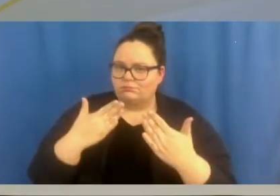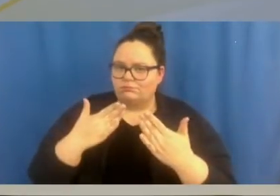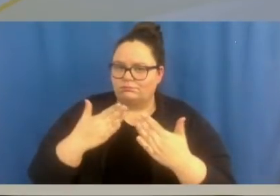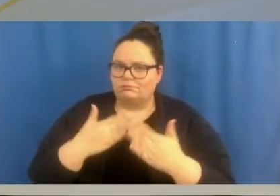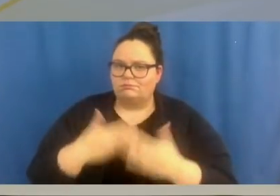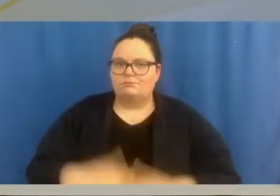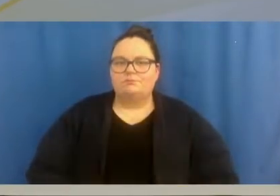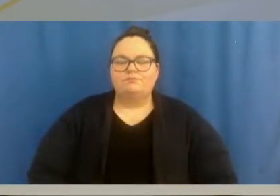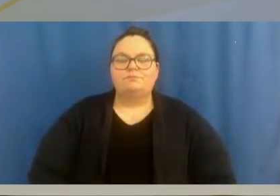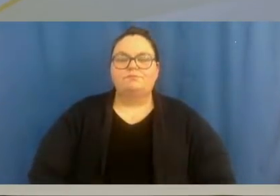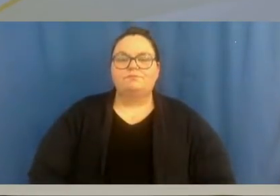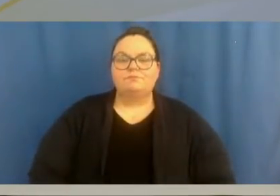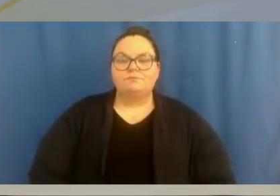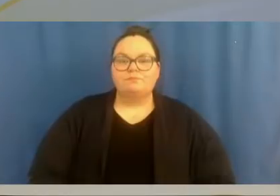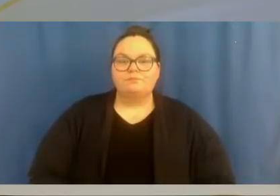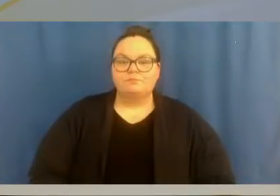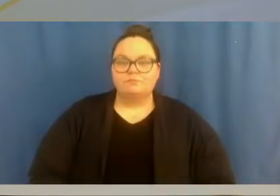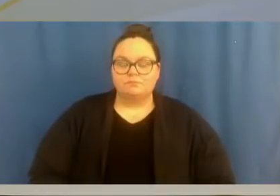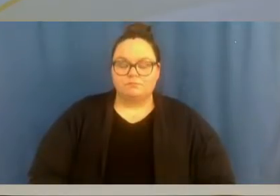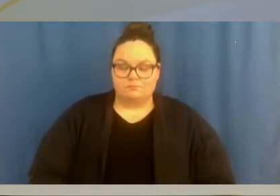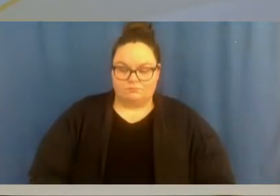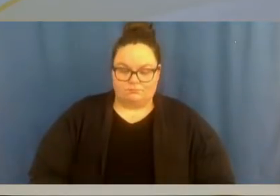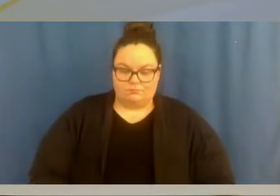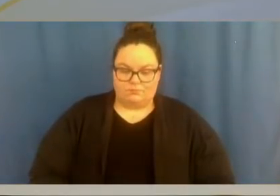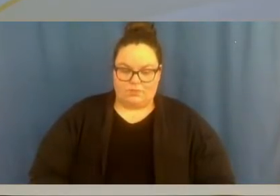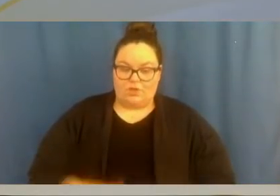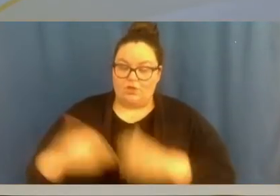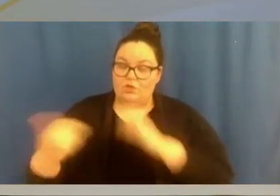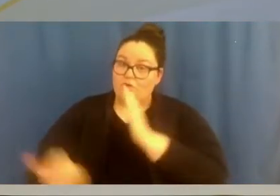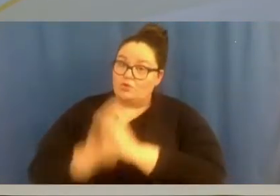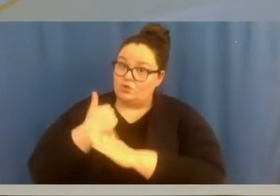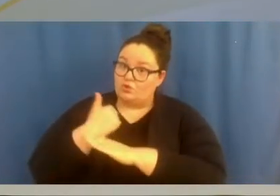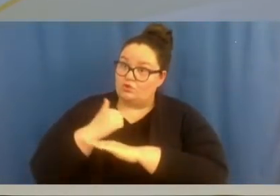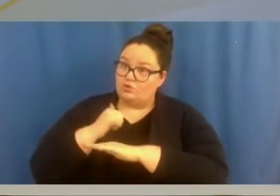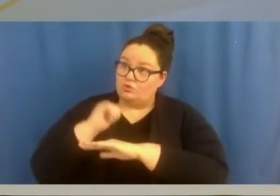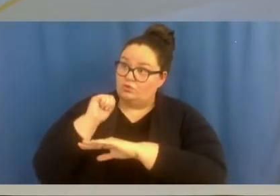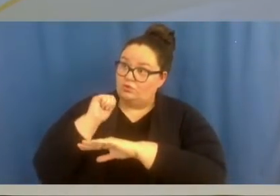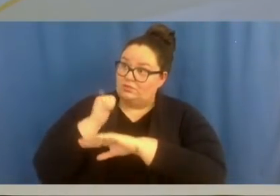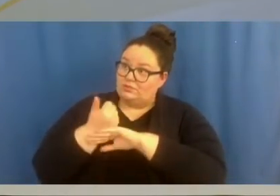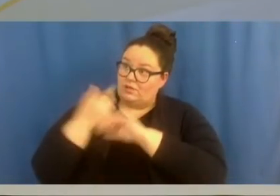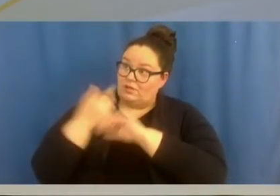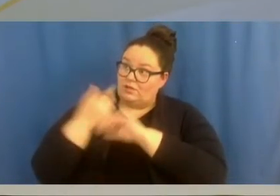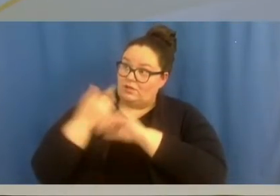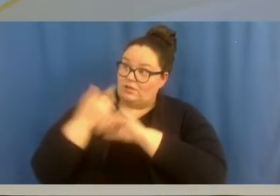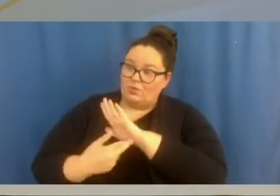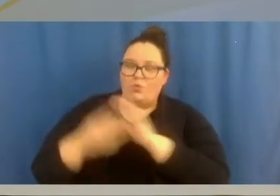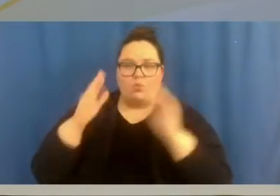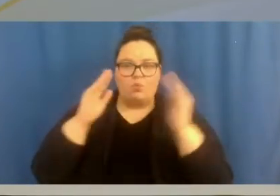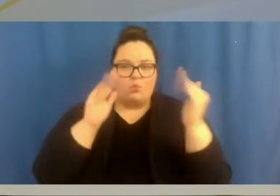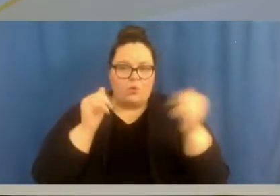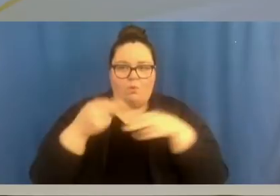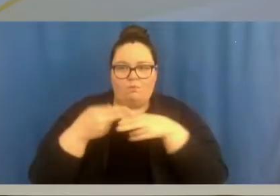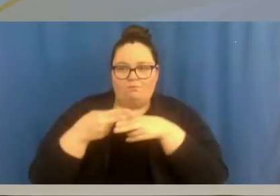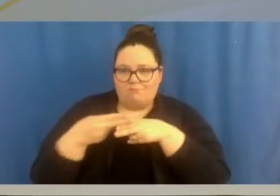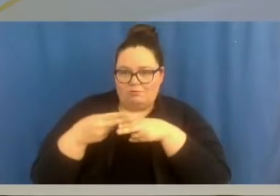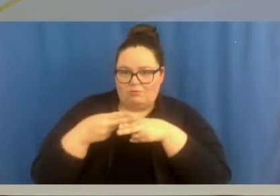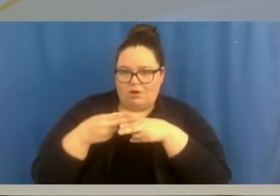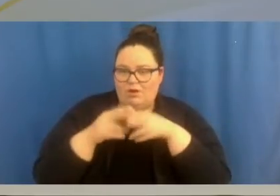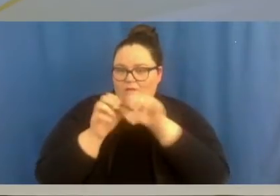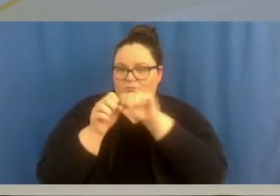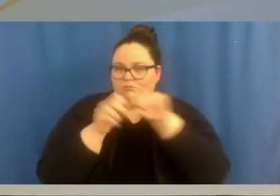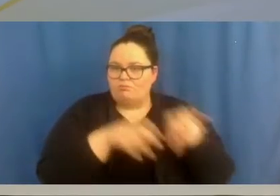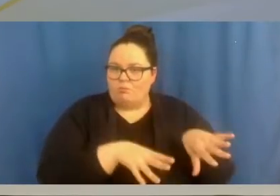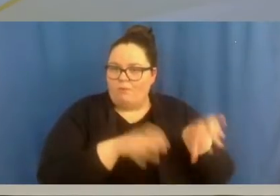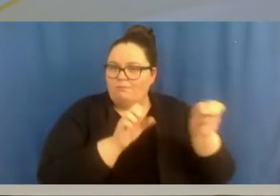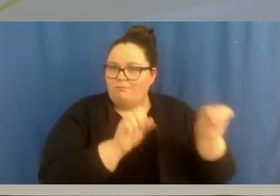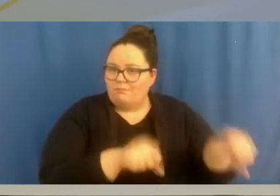customers. We hope these restricted measures won't be a long time and that we can get back to where we are very soon. Through these next